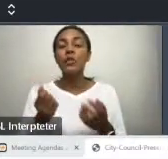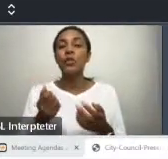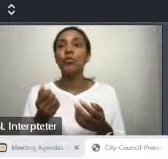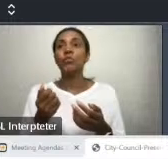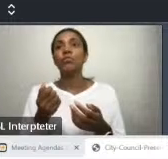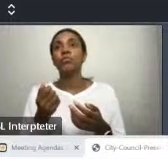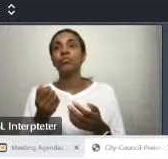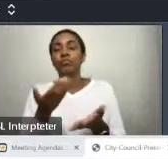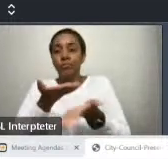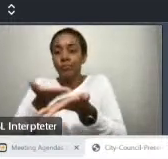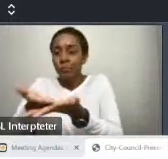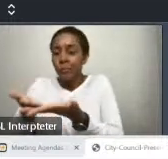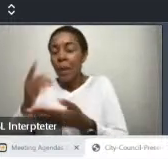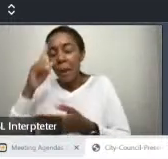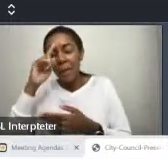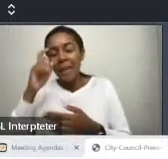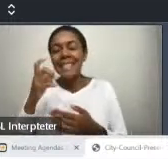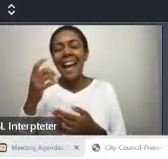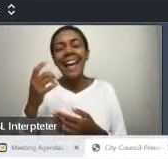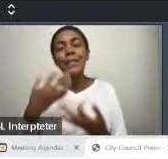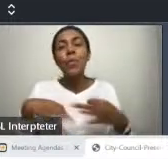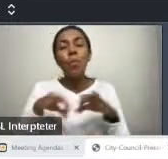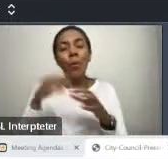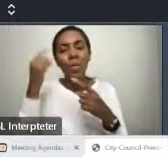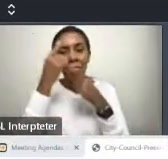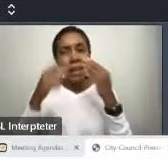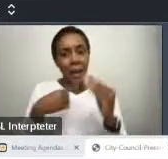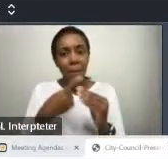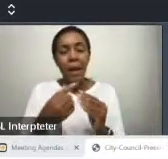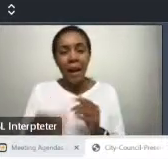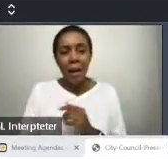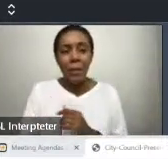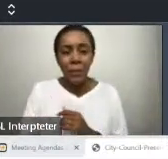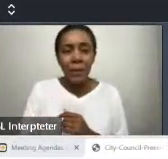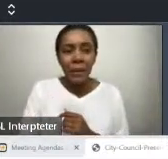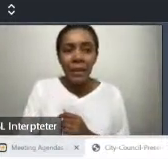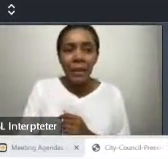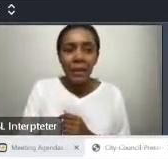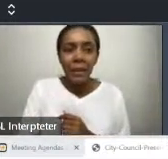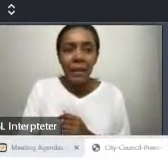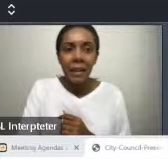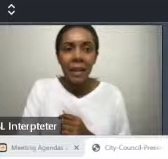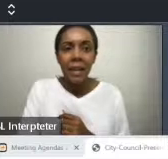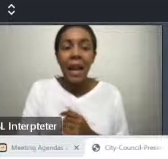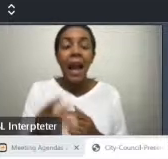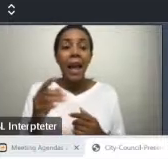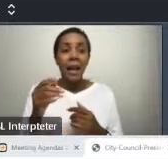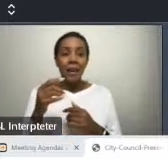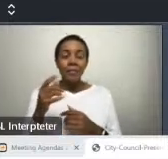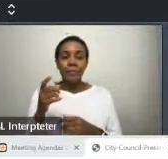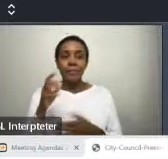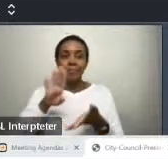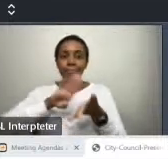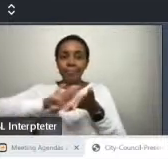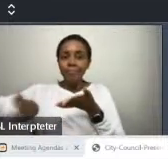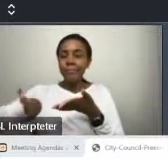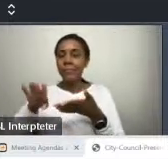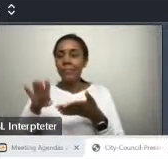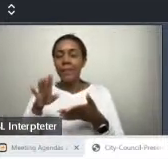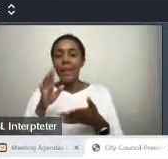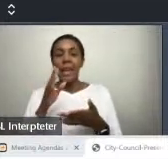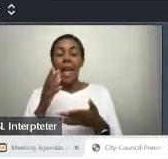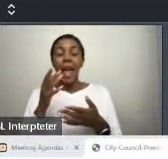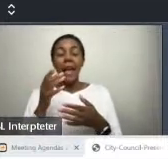thinking about as we go through it. I recognize the city's position. They get to get rid of an asset, they get to clear the site, develop it, and they get to feed